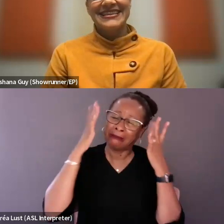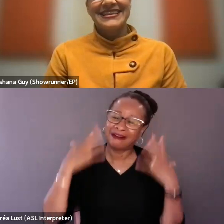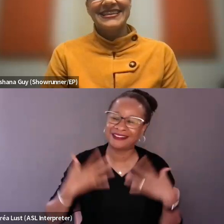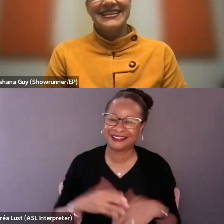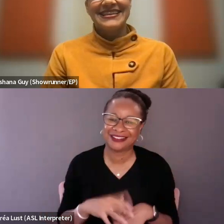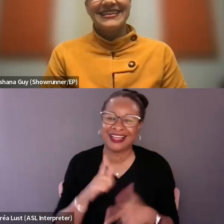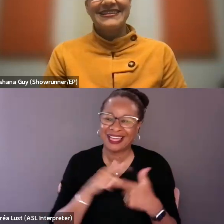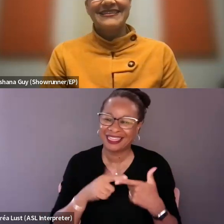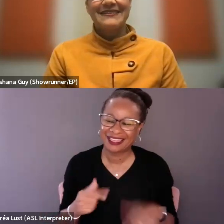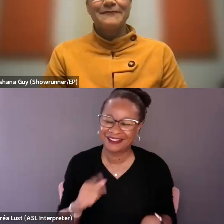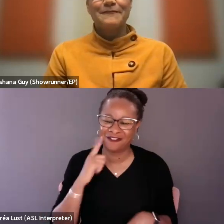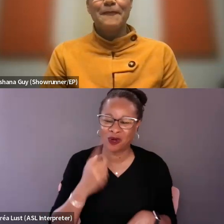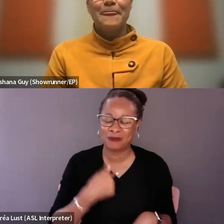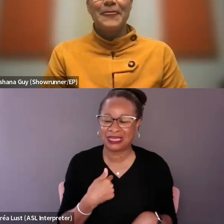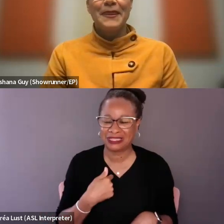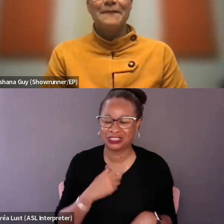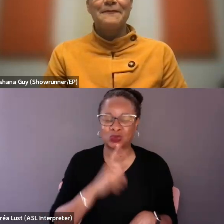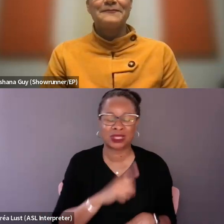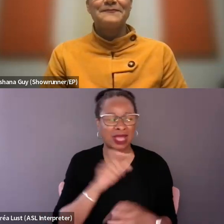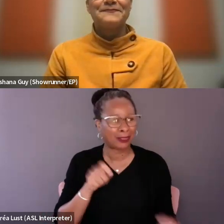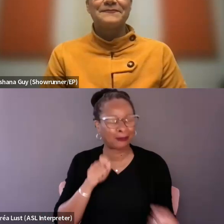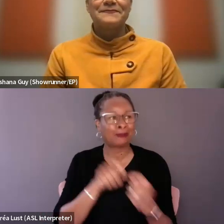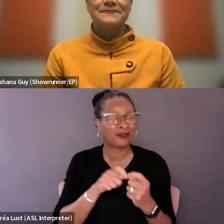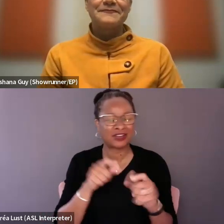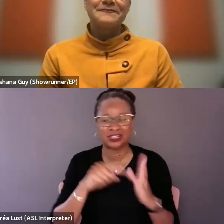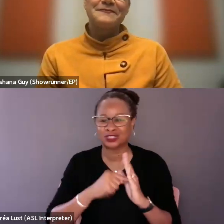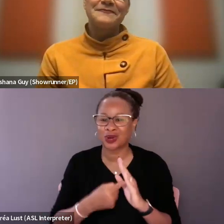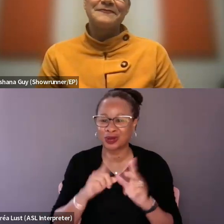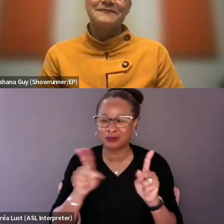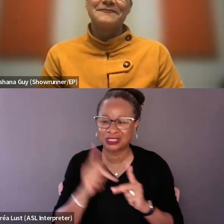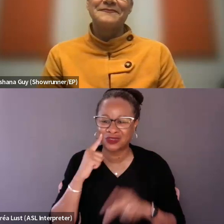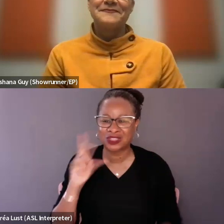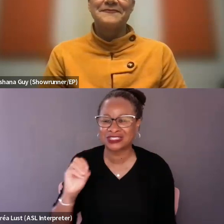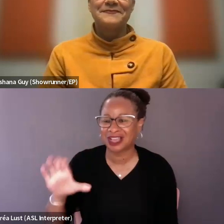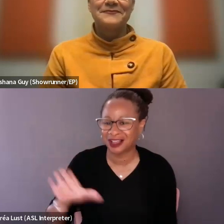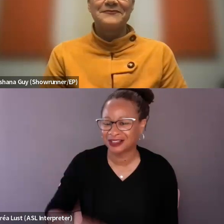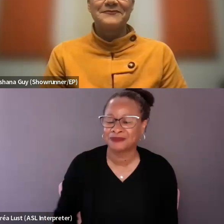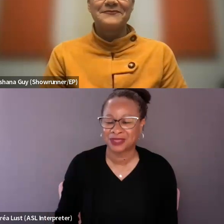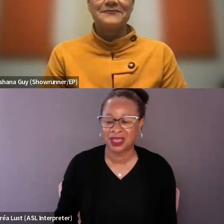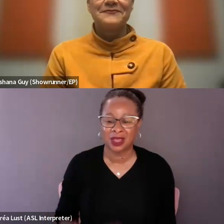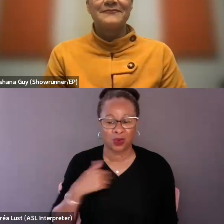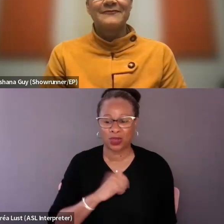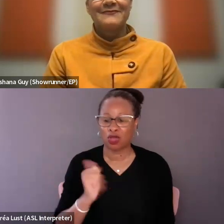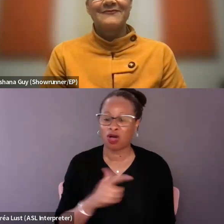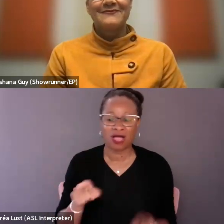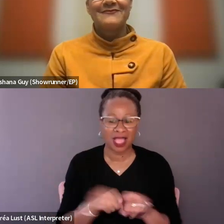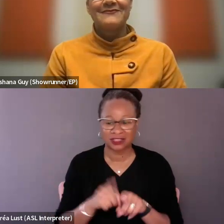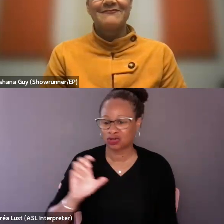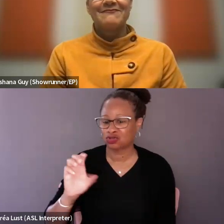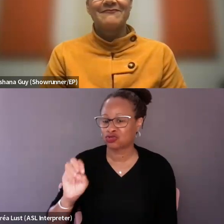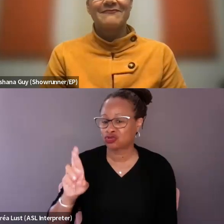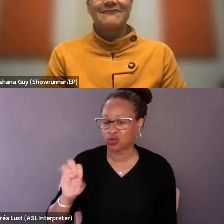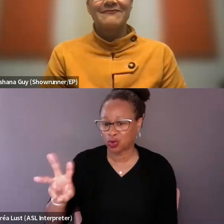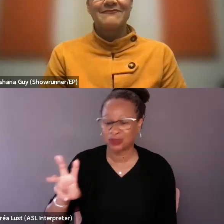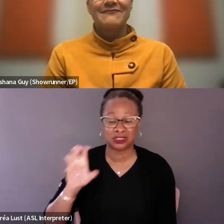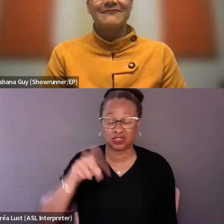It was actually, to me, the perfect starting place for this documentary, because as we all as a crew stood out